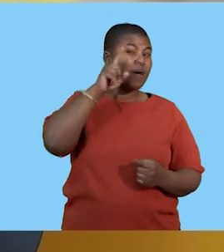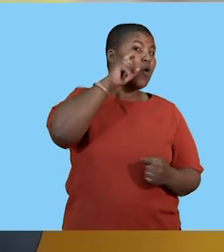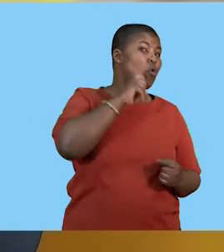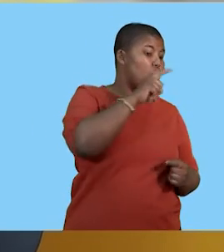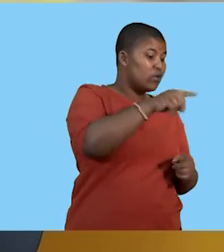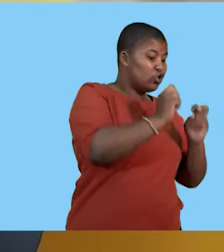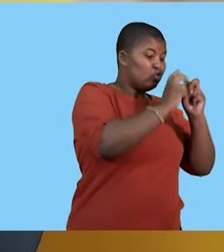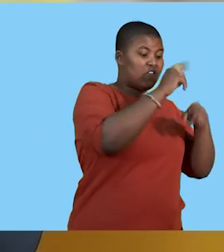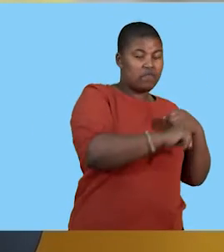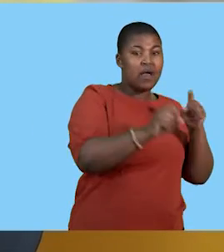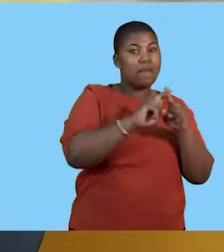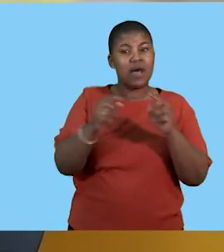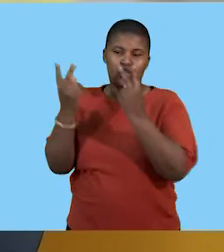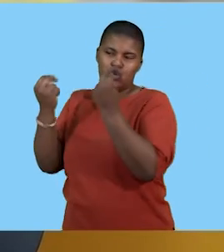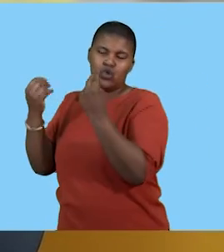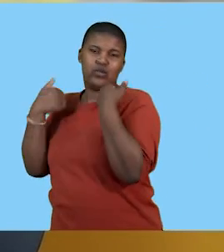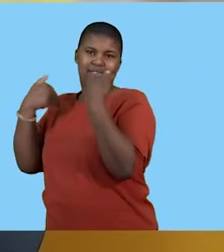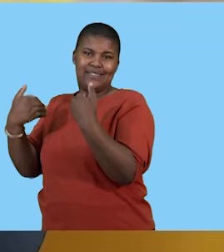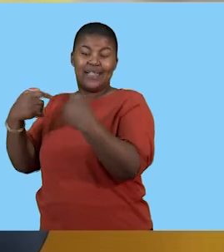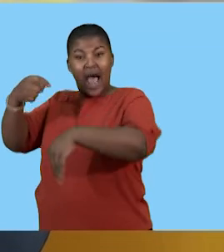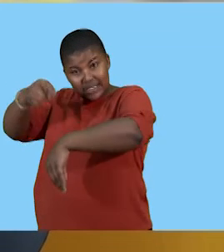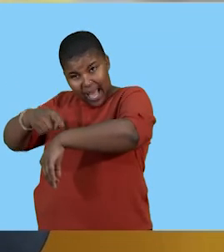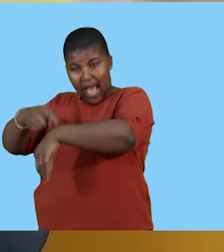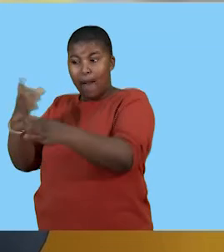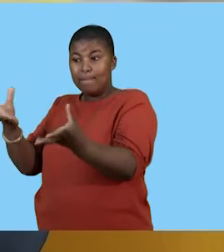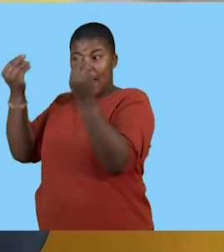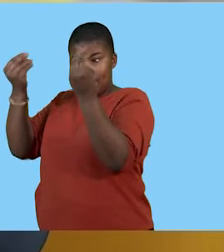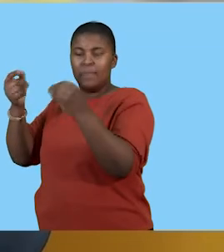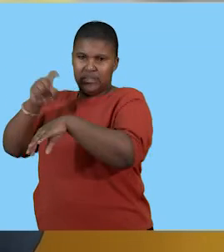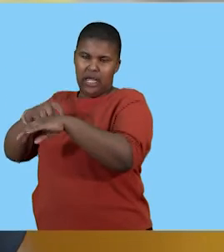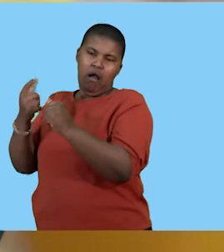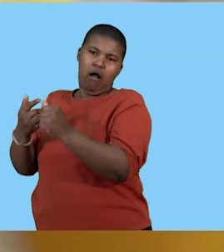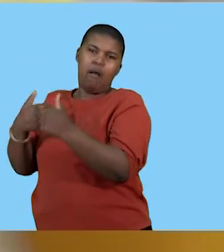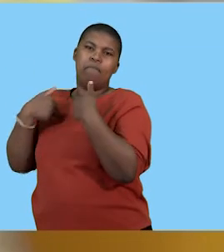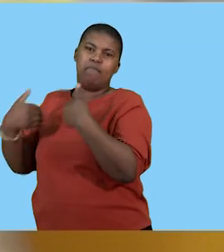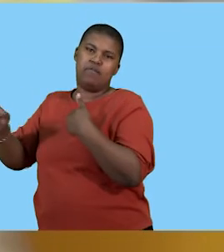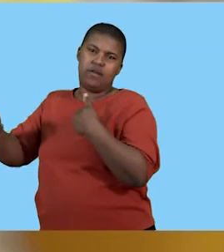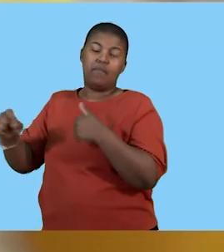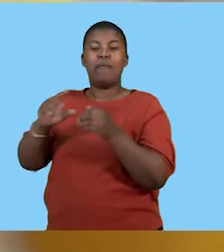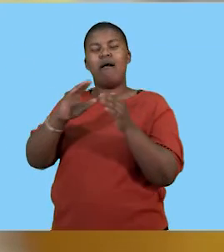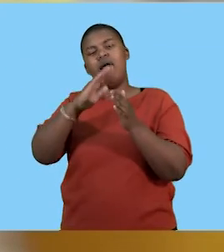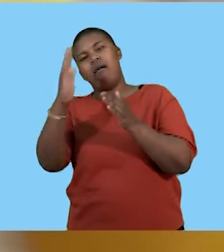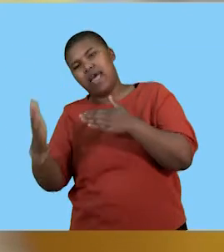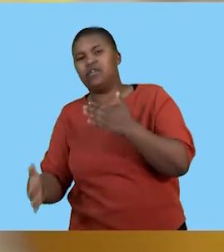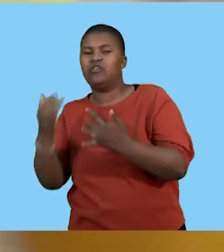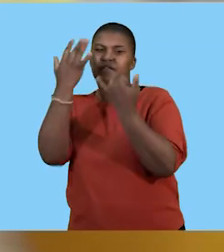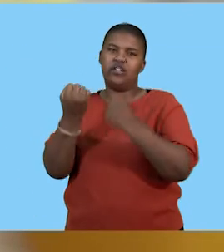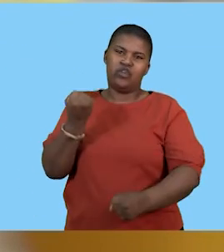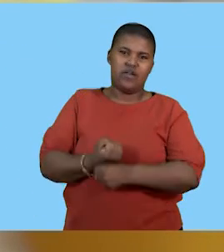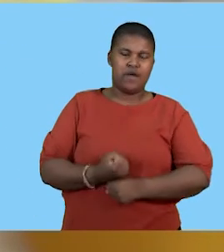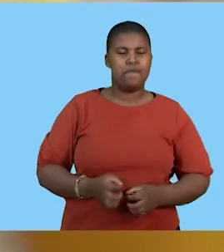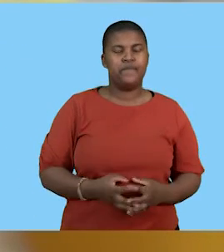there for 12 months, but the new one, we start counting from the time we have acquired it until the end of the financial